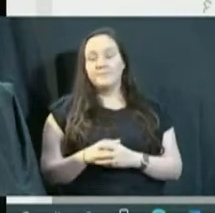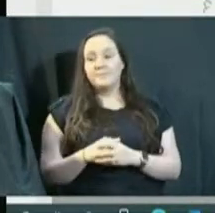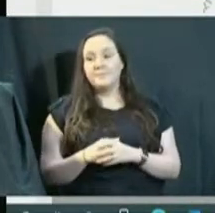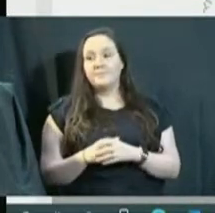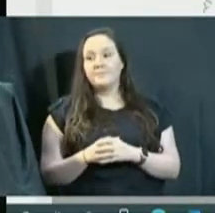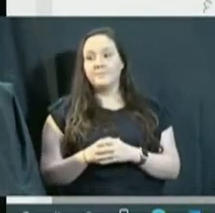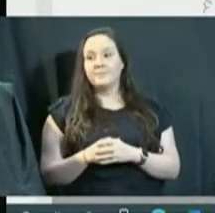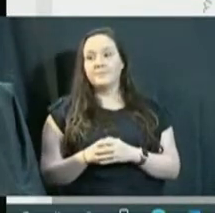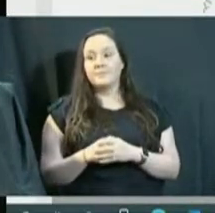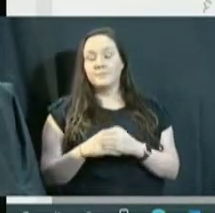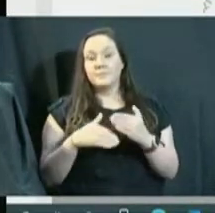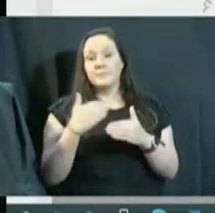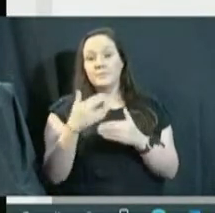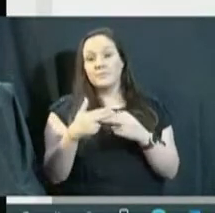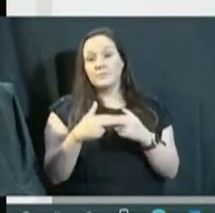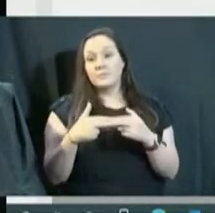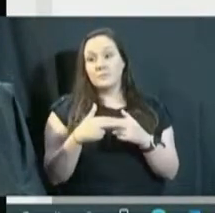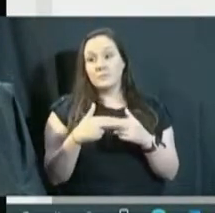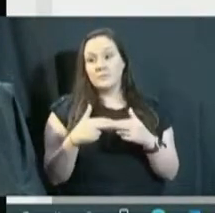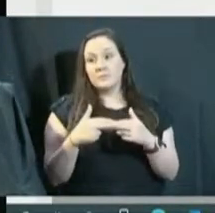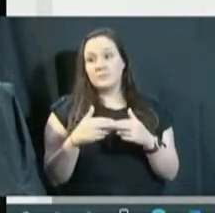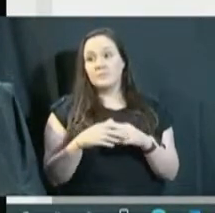so the next slide,